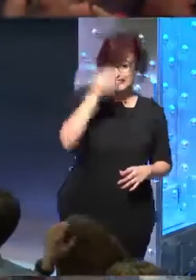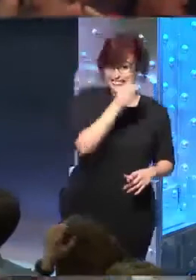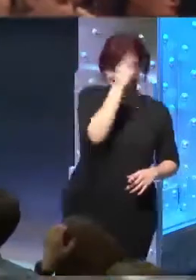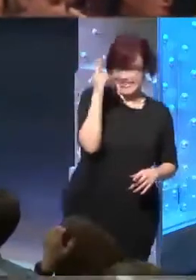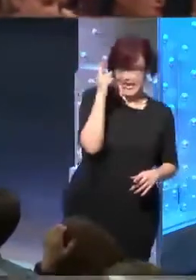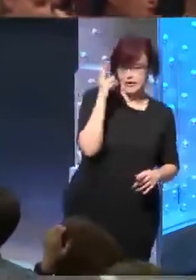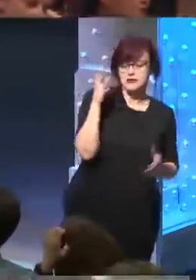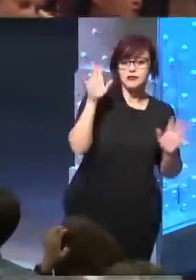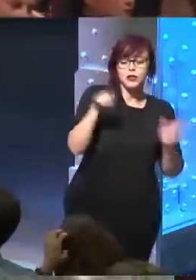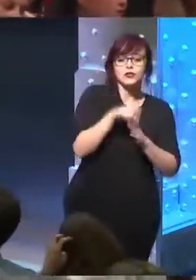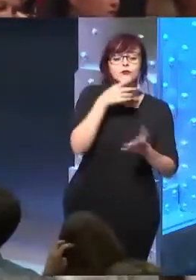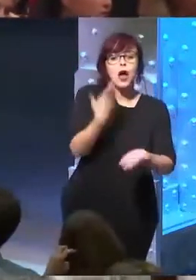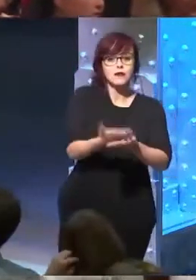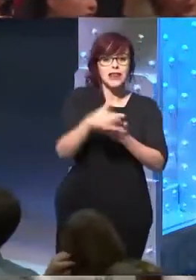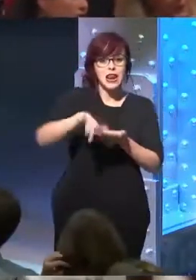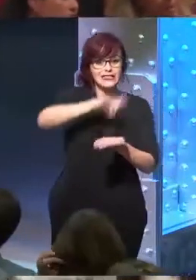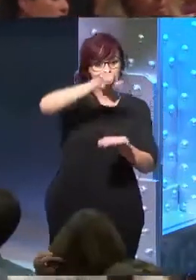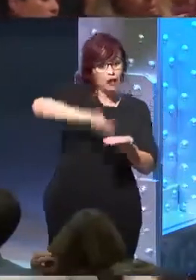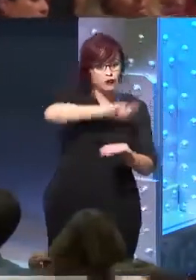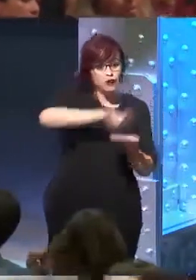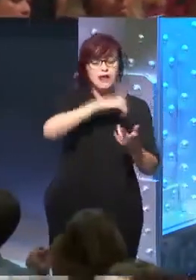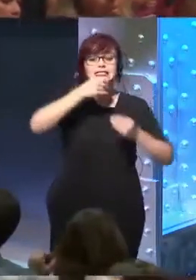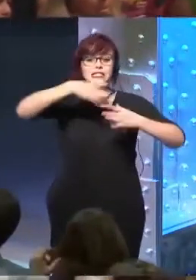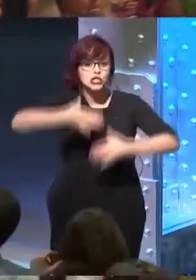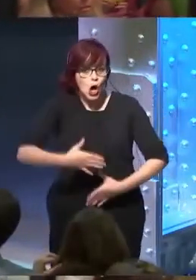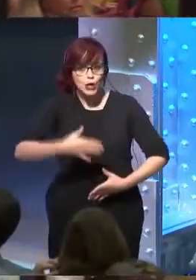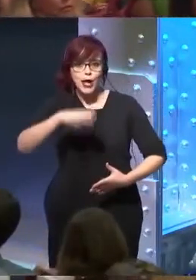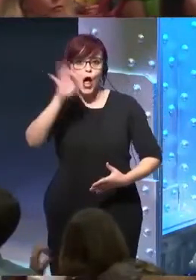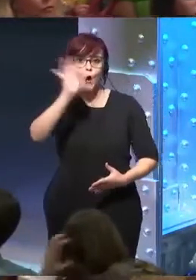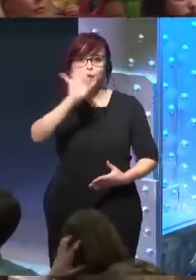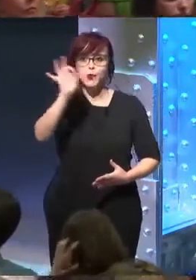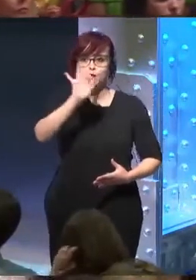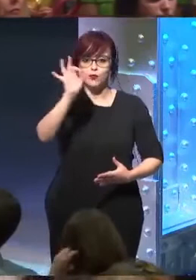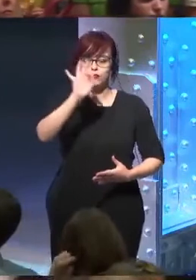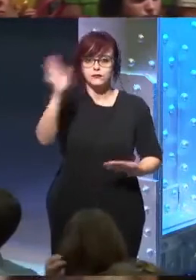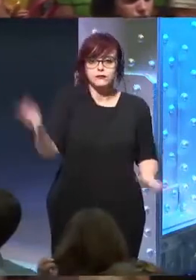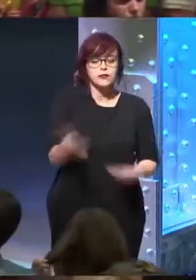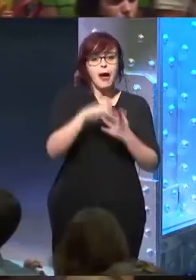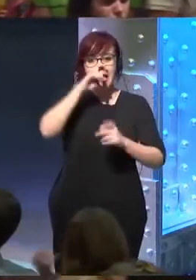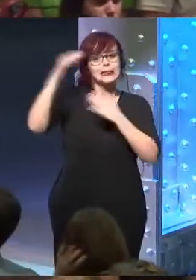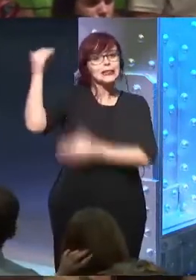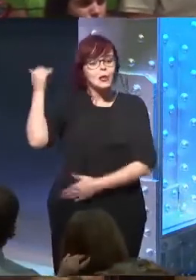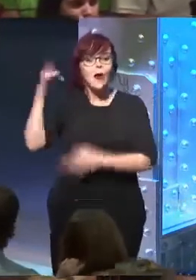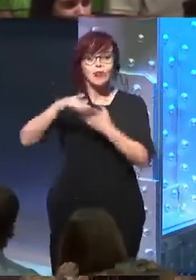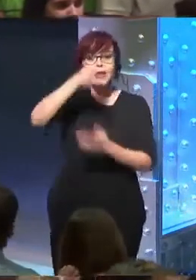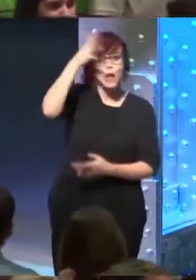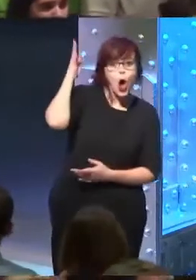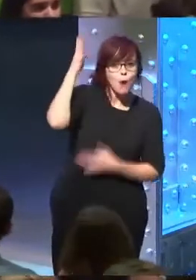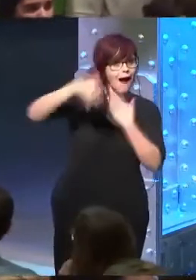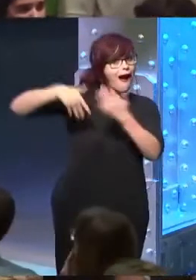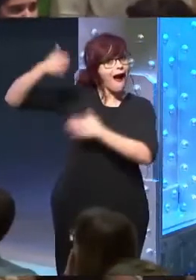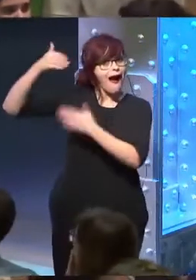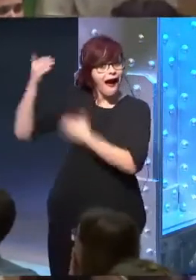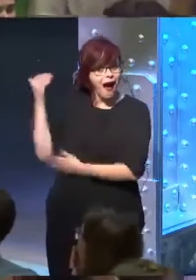lions. And in a famous story from the early history of Rome, the virtuous Lucretia raped by a